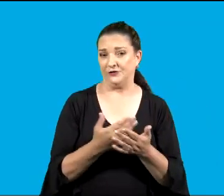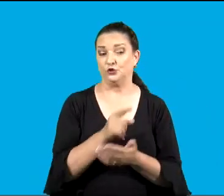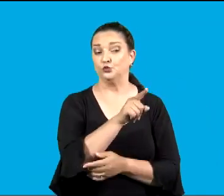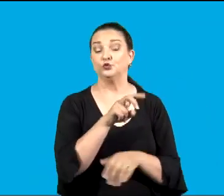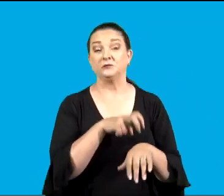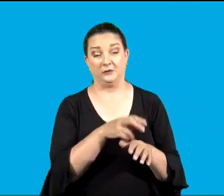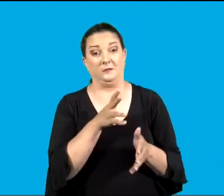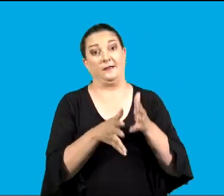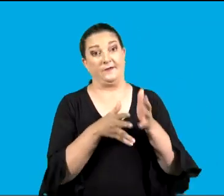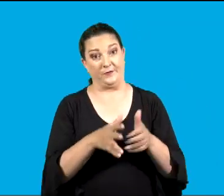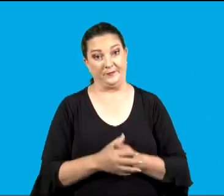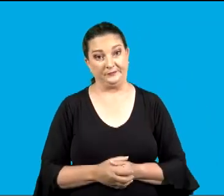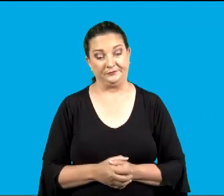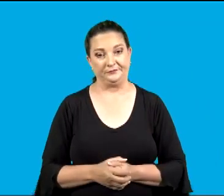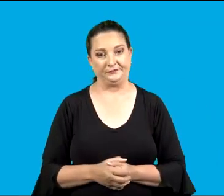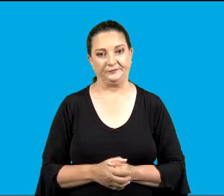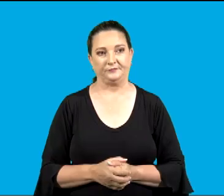as you prepare for your final exam.